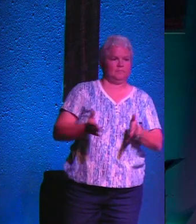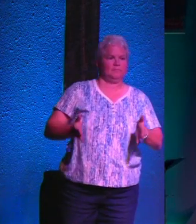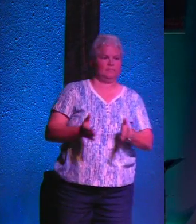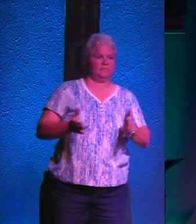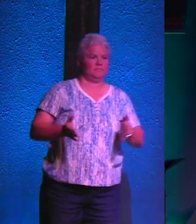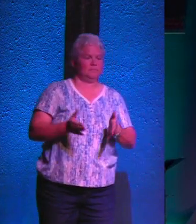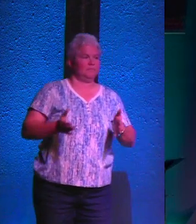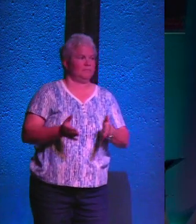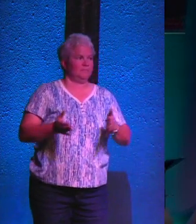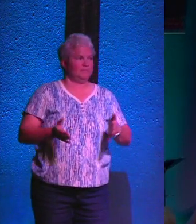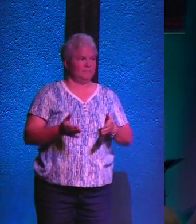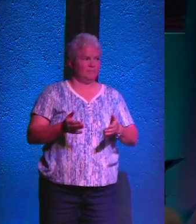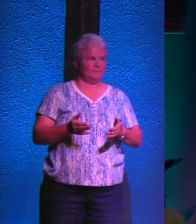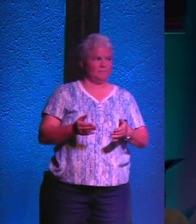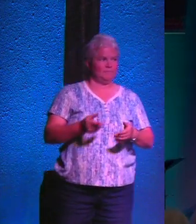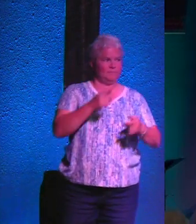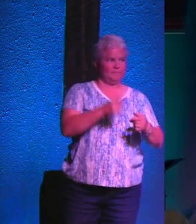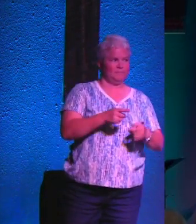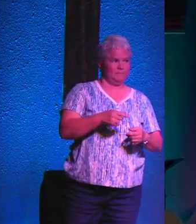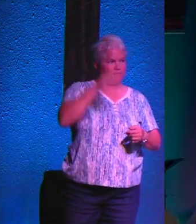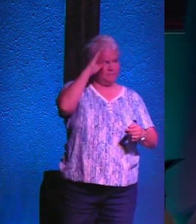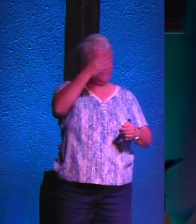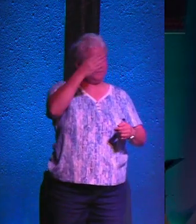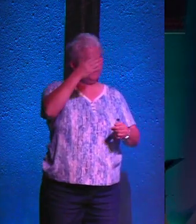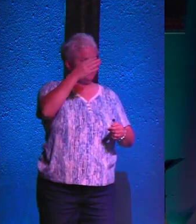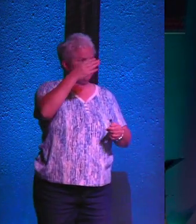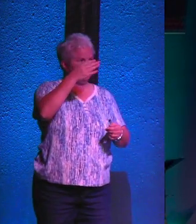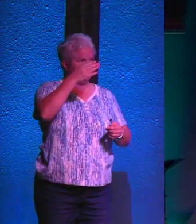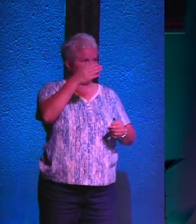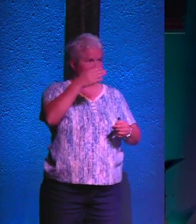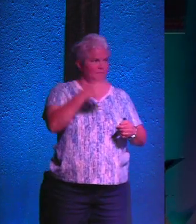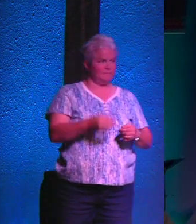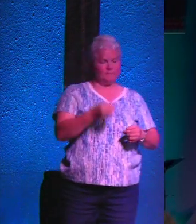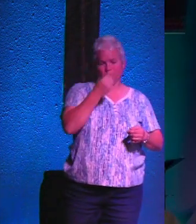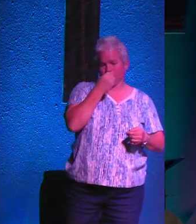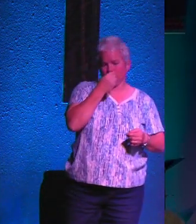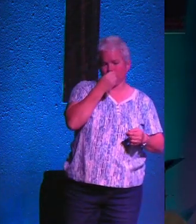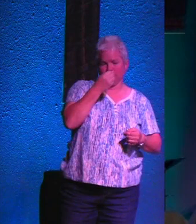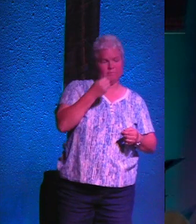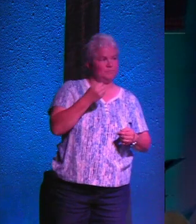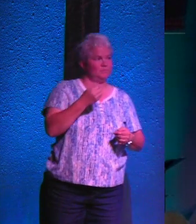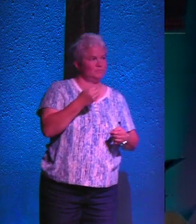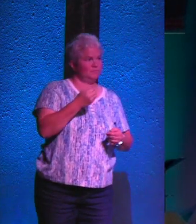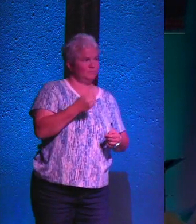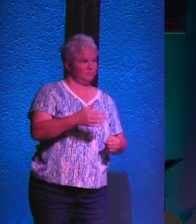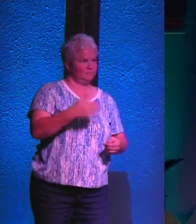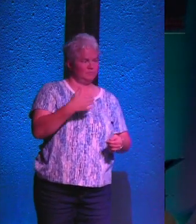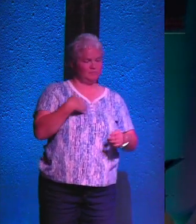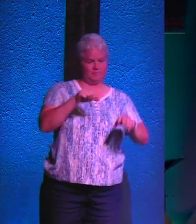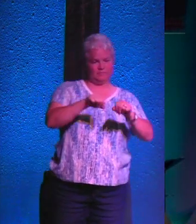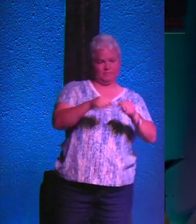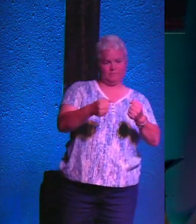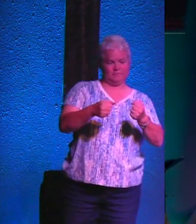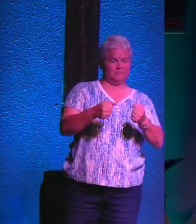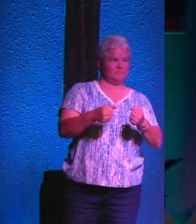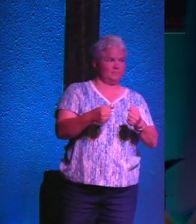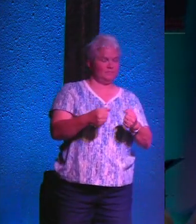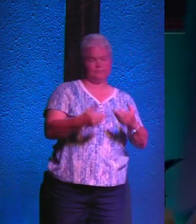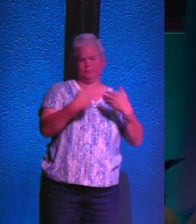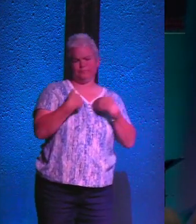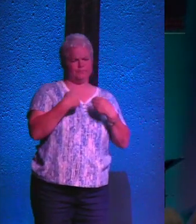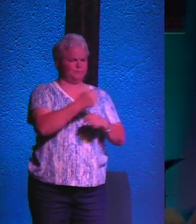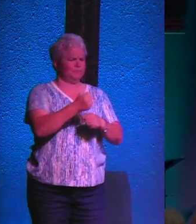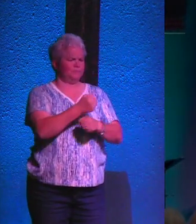them. Let's say, hey, can we get together this week? Can we fix something? Or in my case, break something? Or